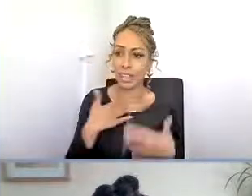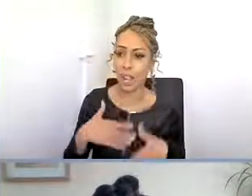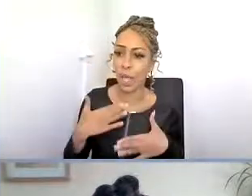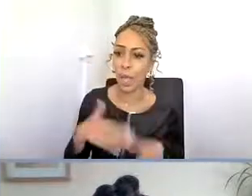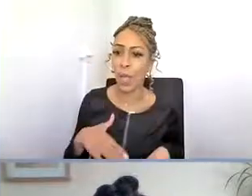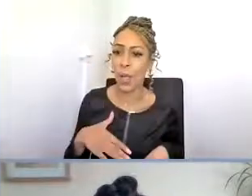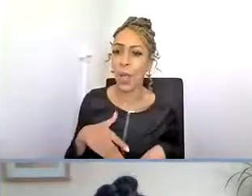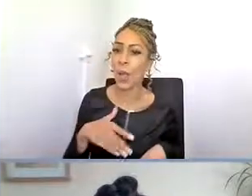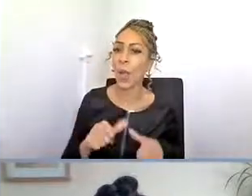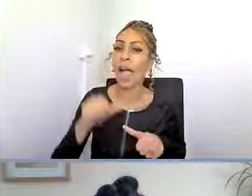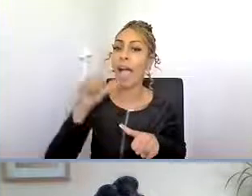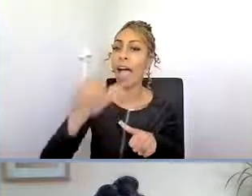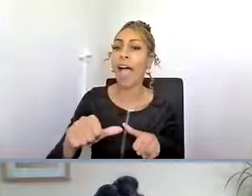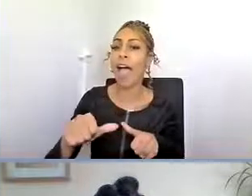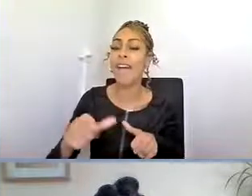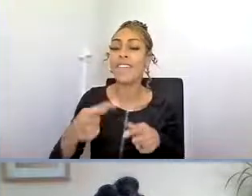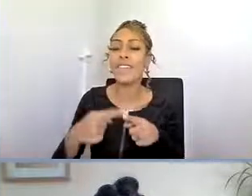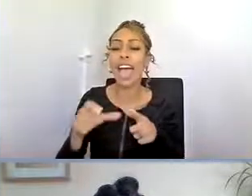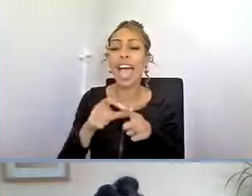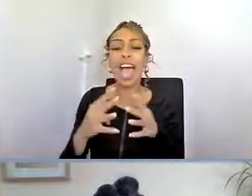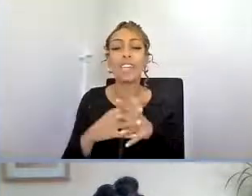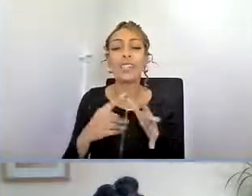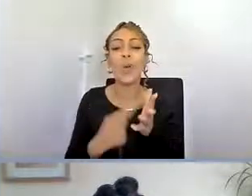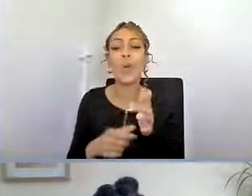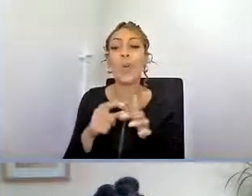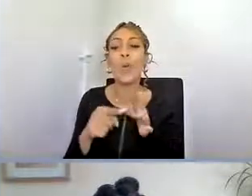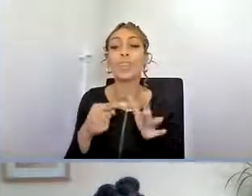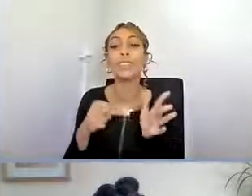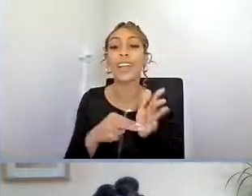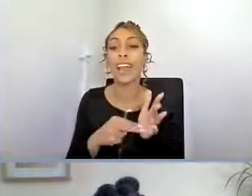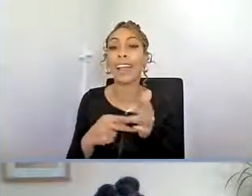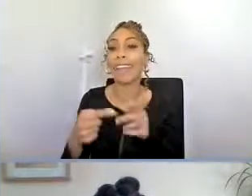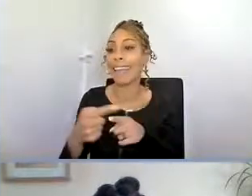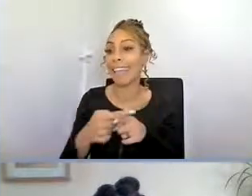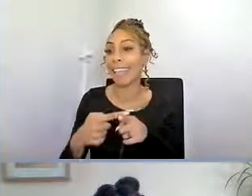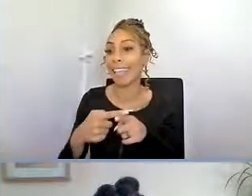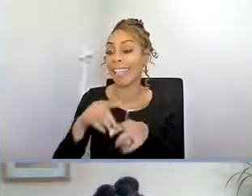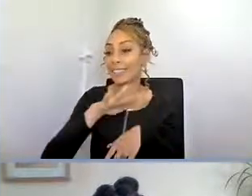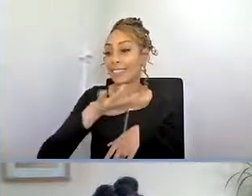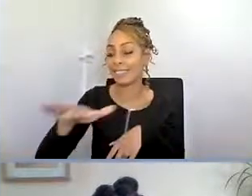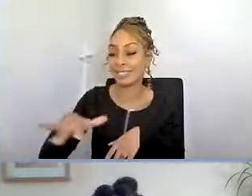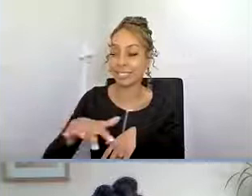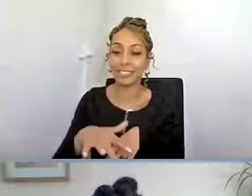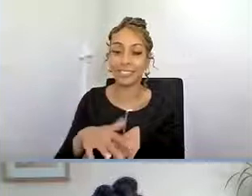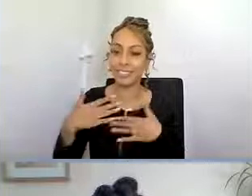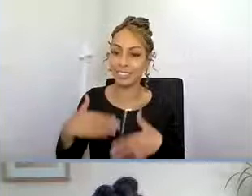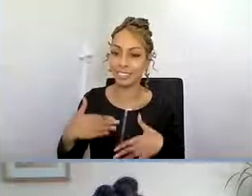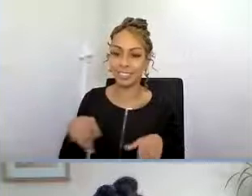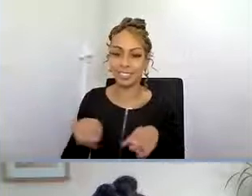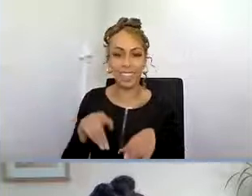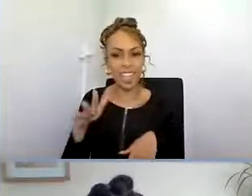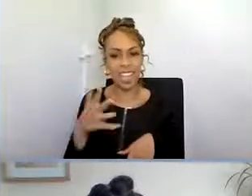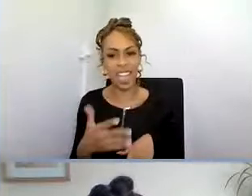post-Edwardian London. In the painting, in the self-portrait, you can see that she's dressed in what looks like perhaps